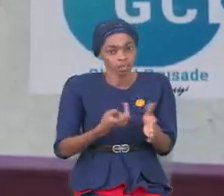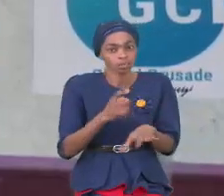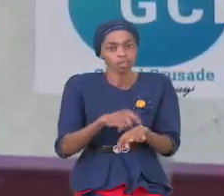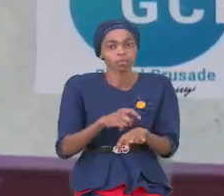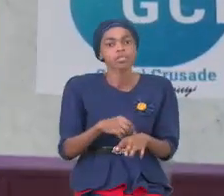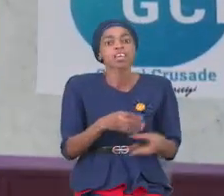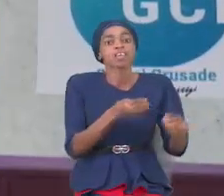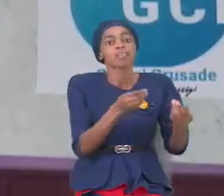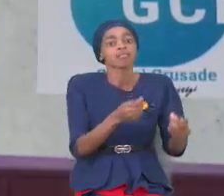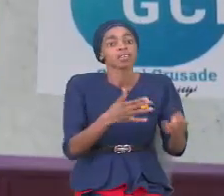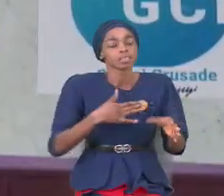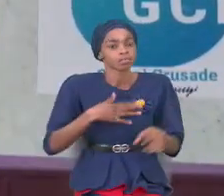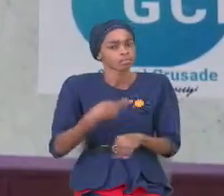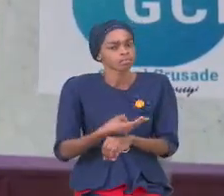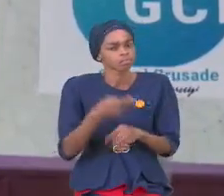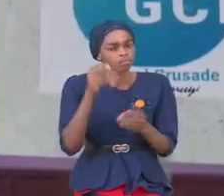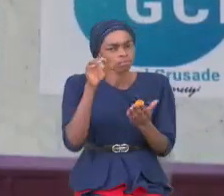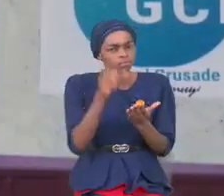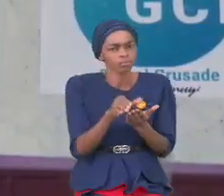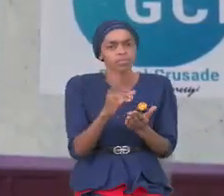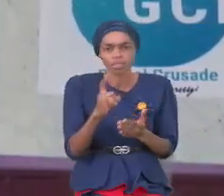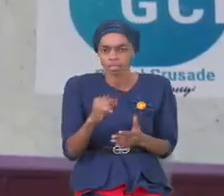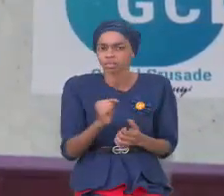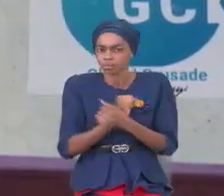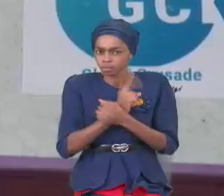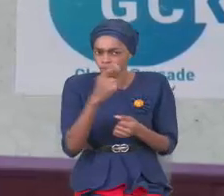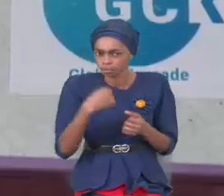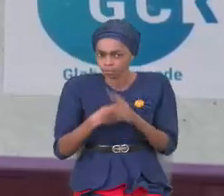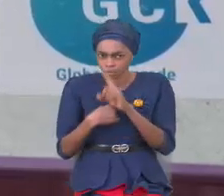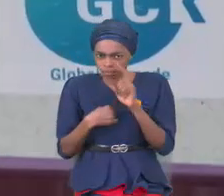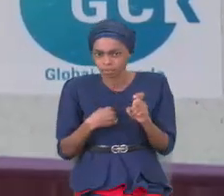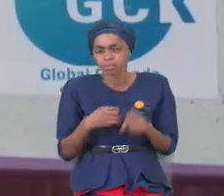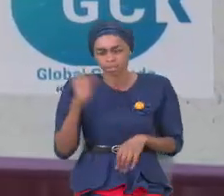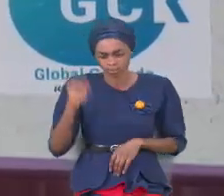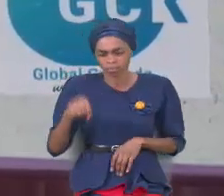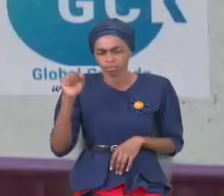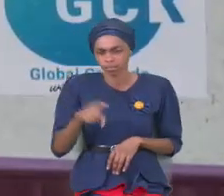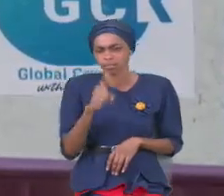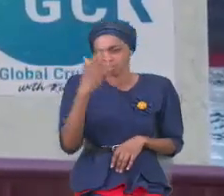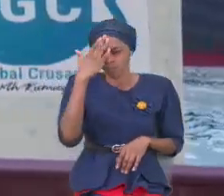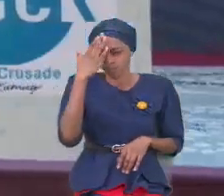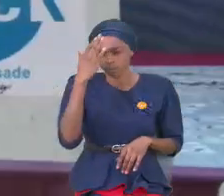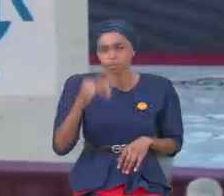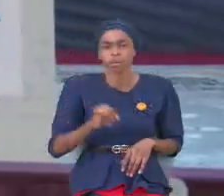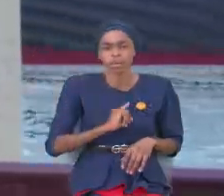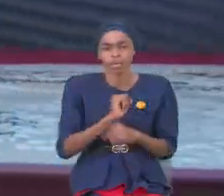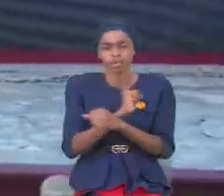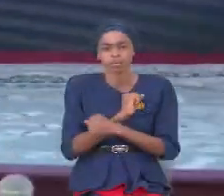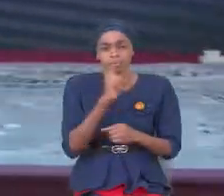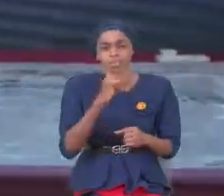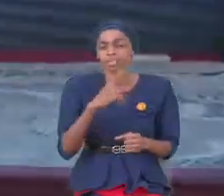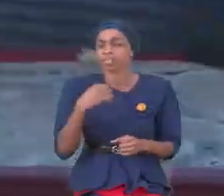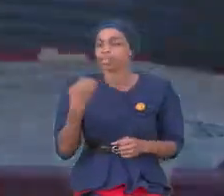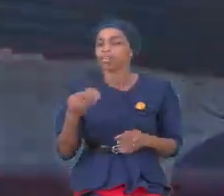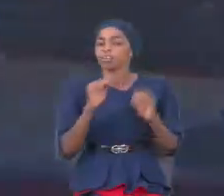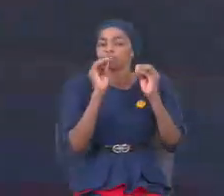Really, lovest thou me? Yes, Lord, you know, I love you. He says, feed my sheep. And the third time, the word came